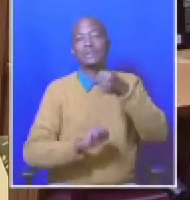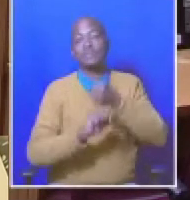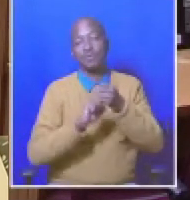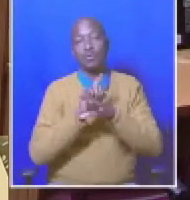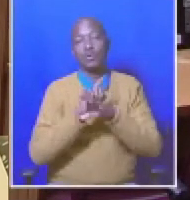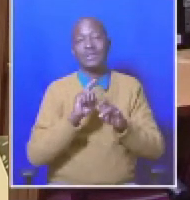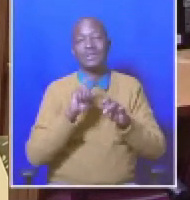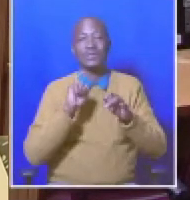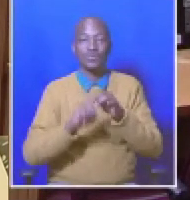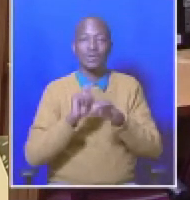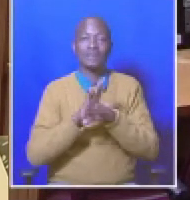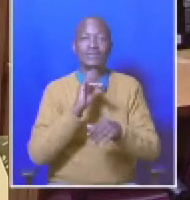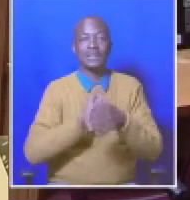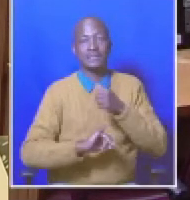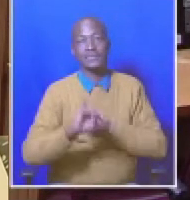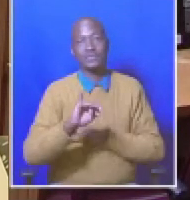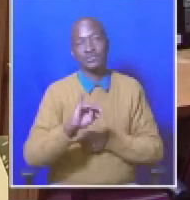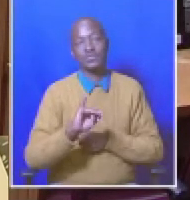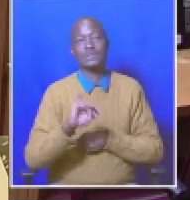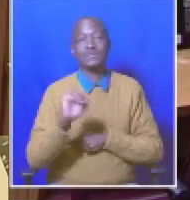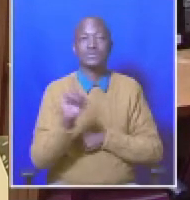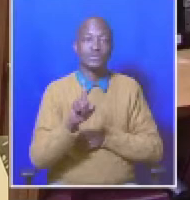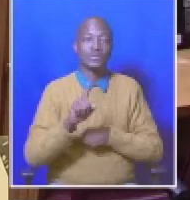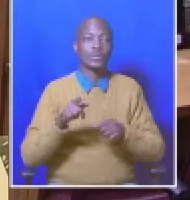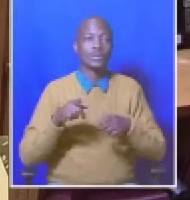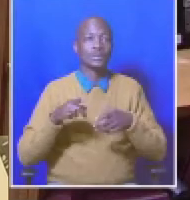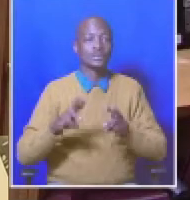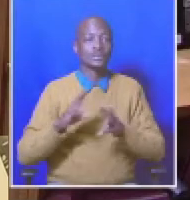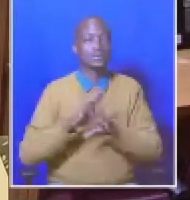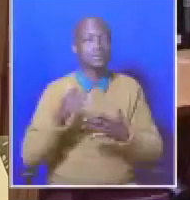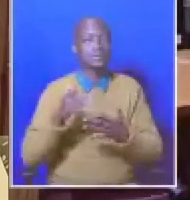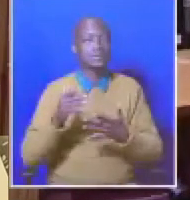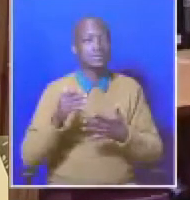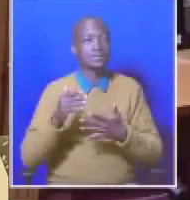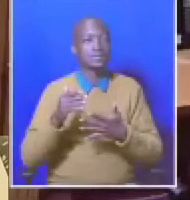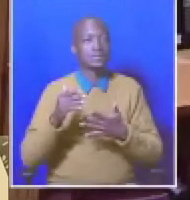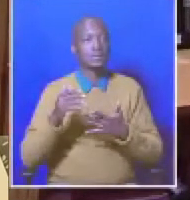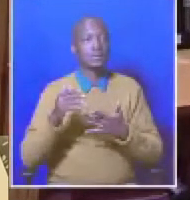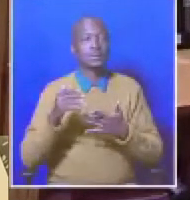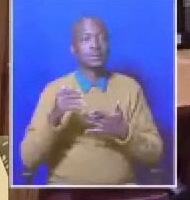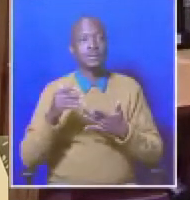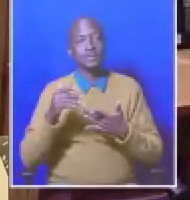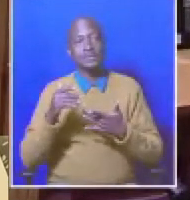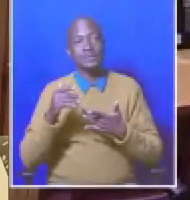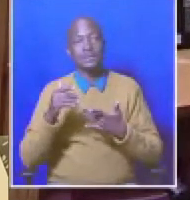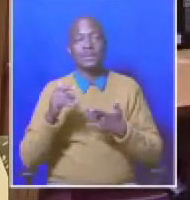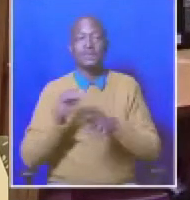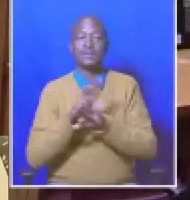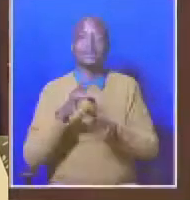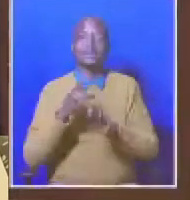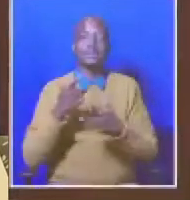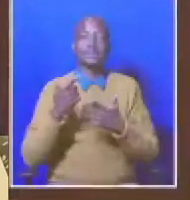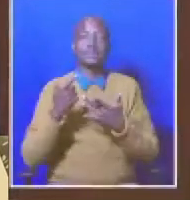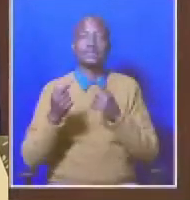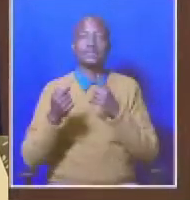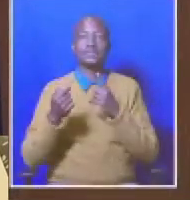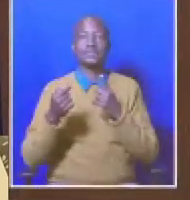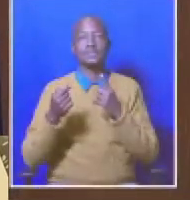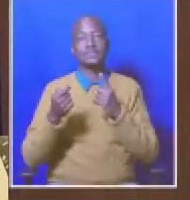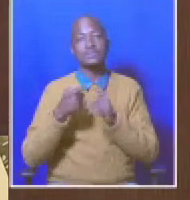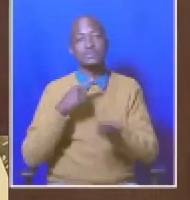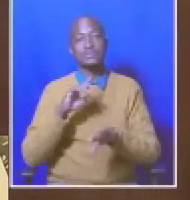individuals, what measures are in place to ensure that existing commercial farming activities on that form the basis of food